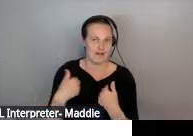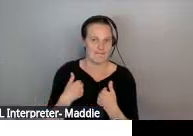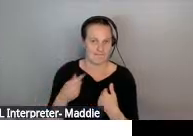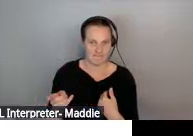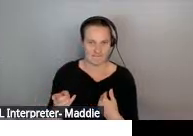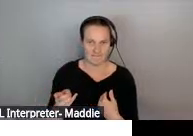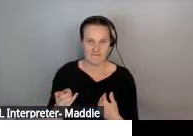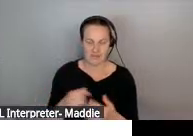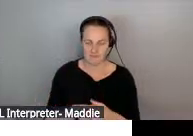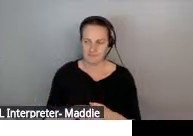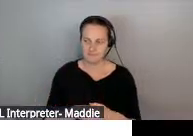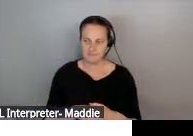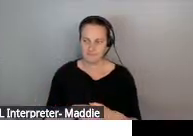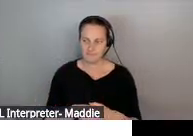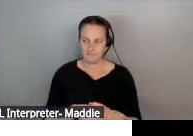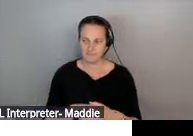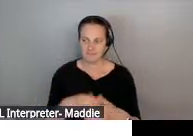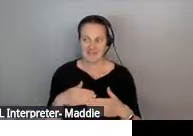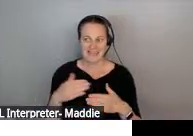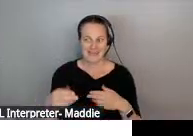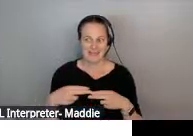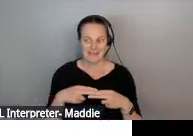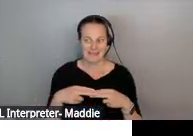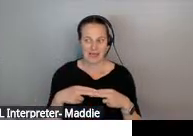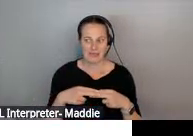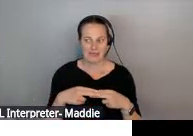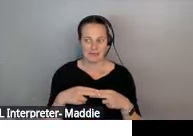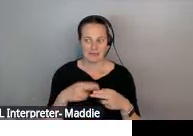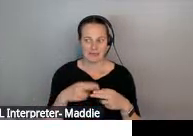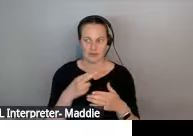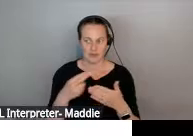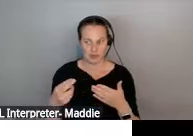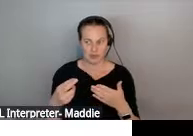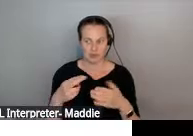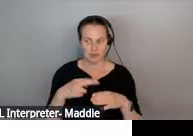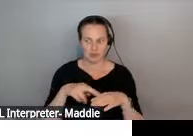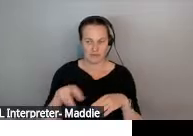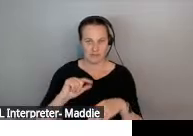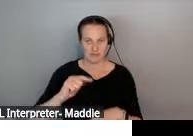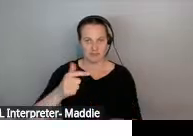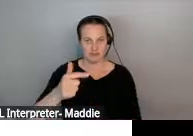So next slide. I think this is turning it back to Ariel.